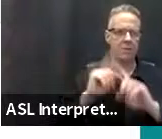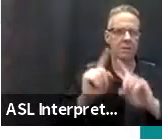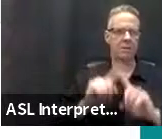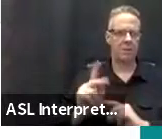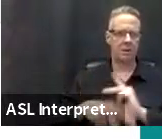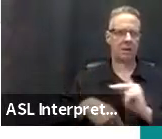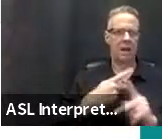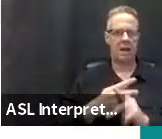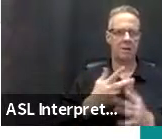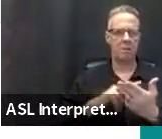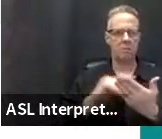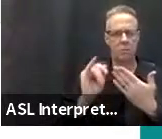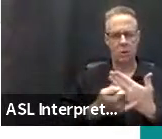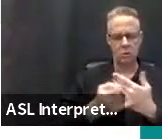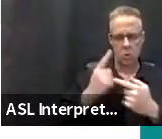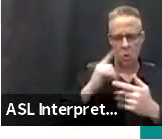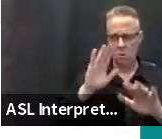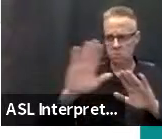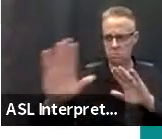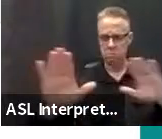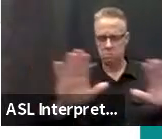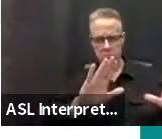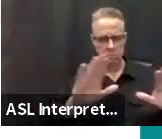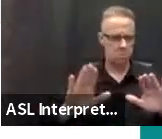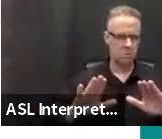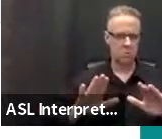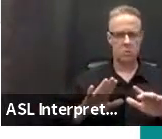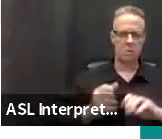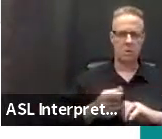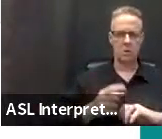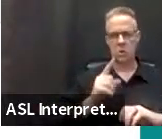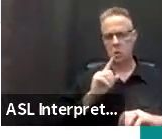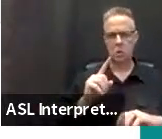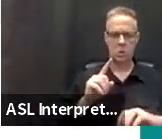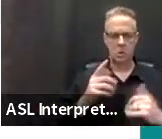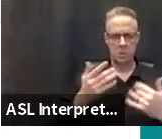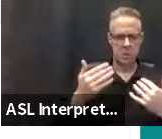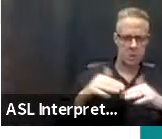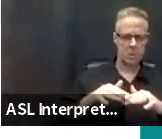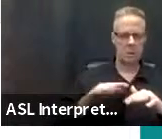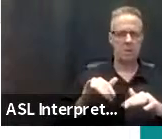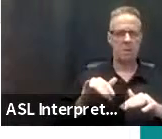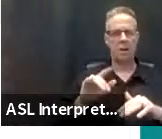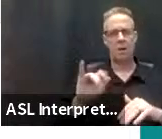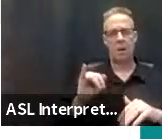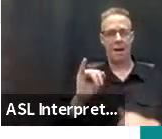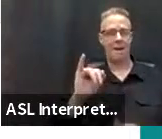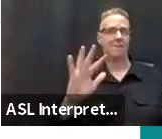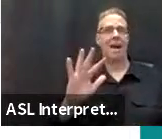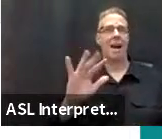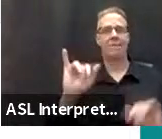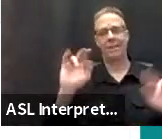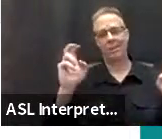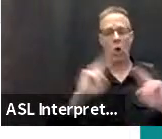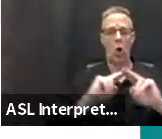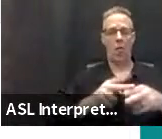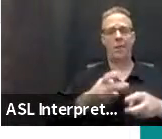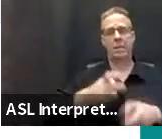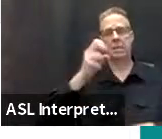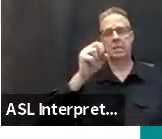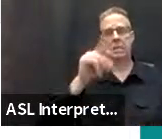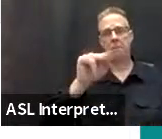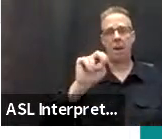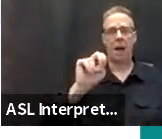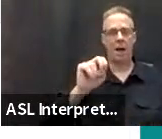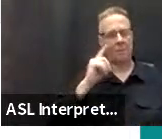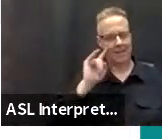everything kind of braiding around the spine that's currently occupied by I-5. Mm-hmm. And then there's, you know,